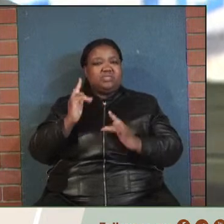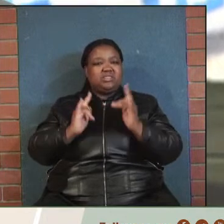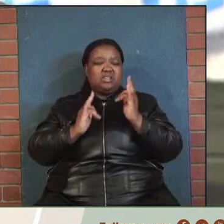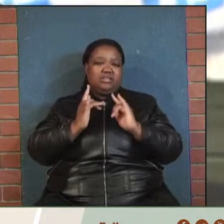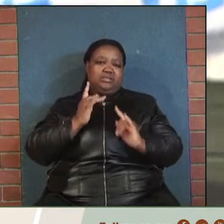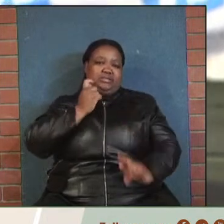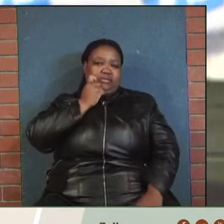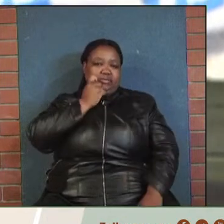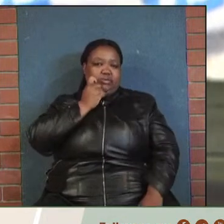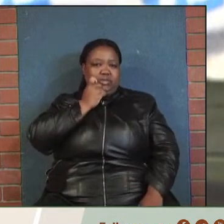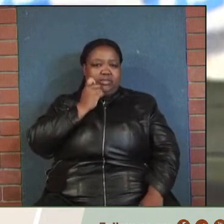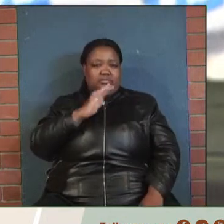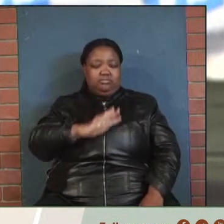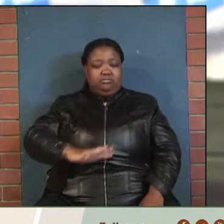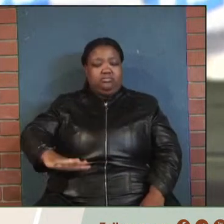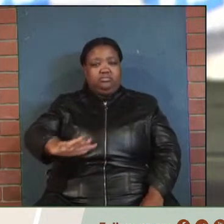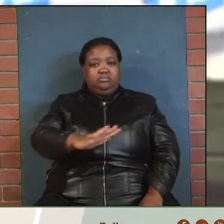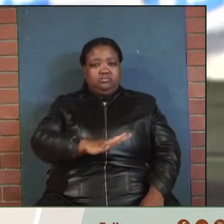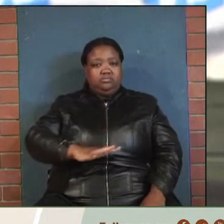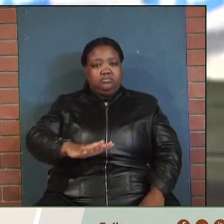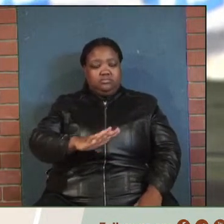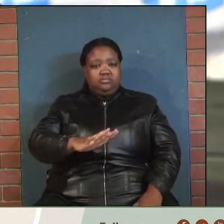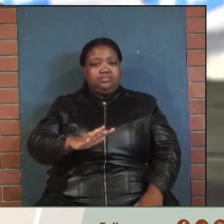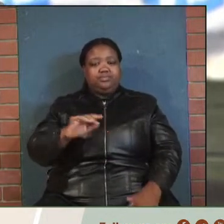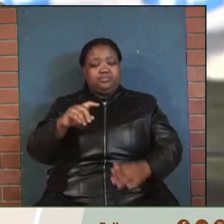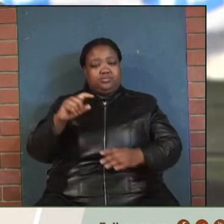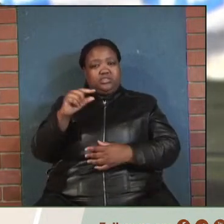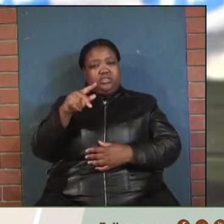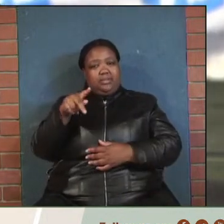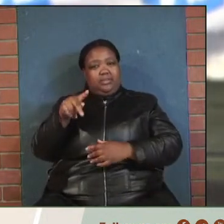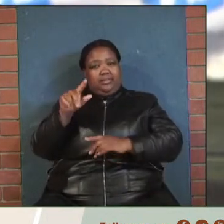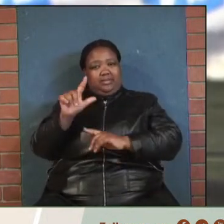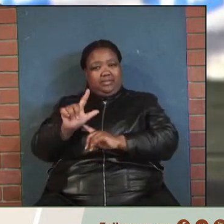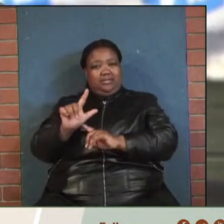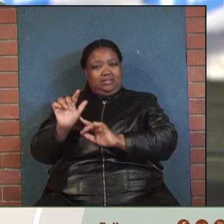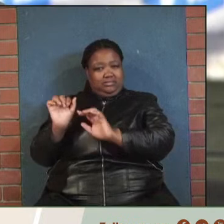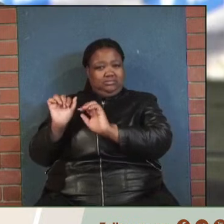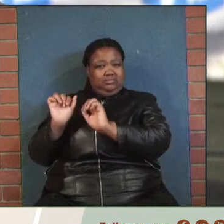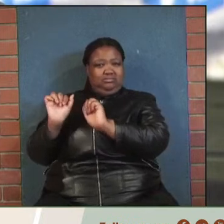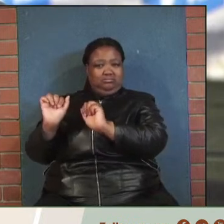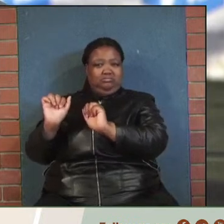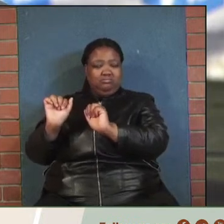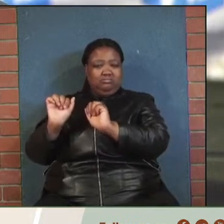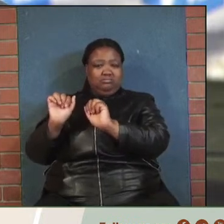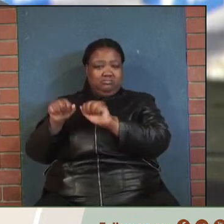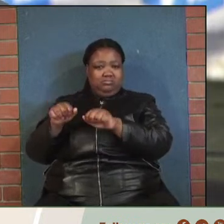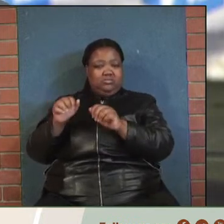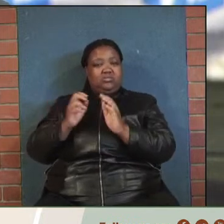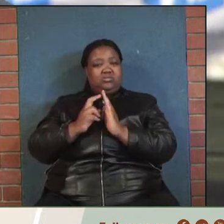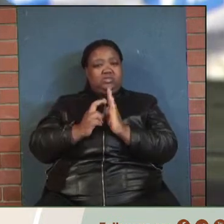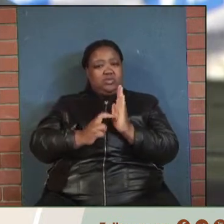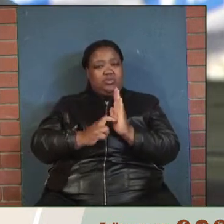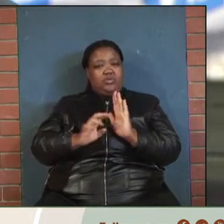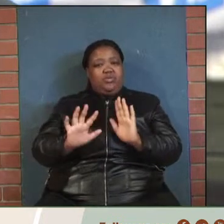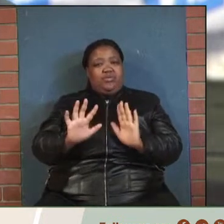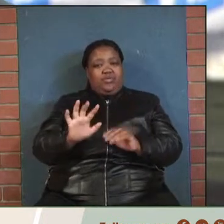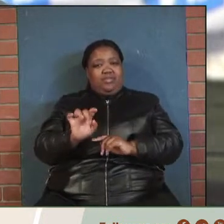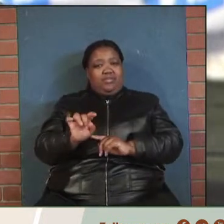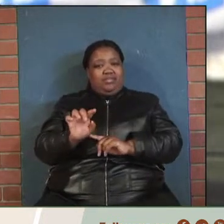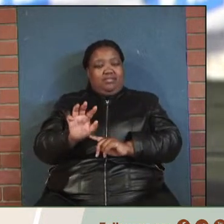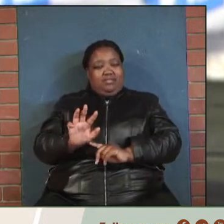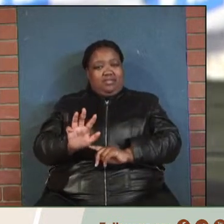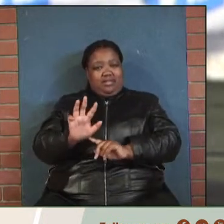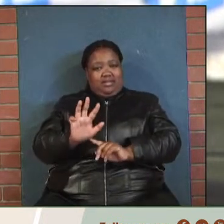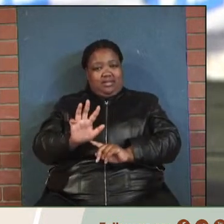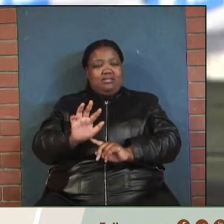as the precinct of the Gauteng Provincial Legislature in terms of Rule 5-9 of the